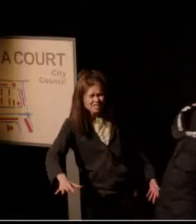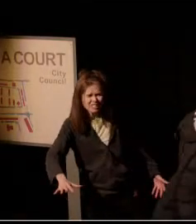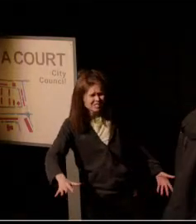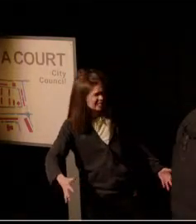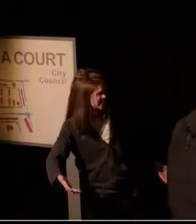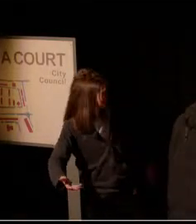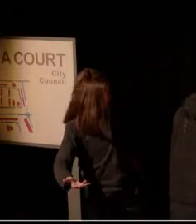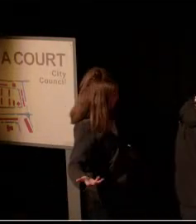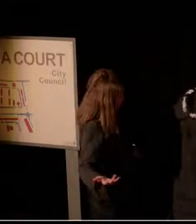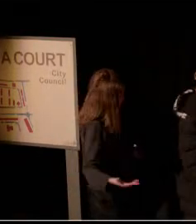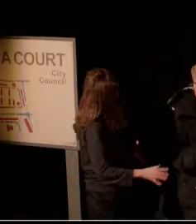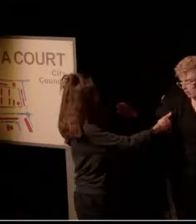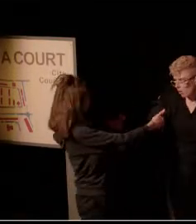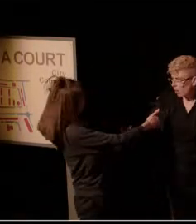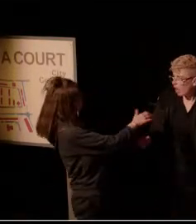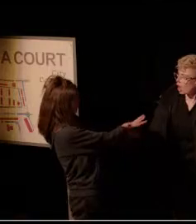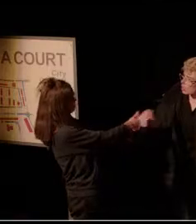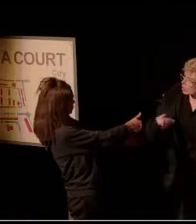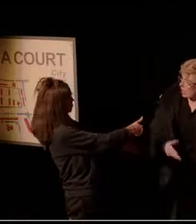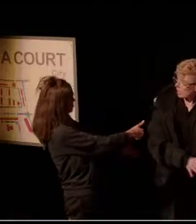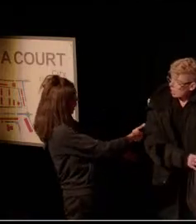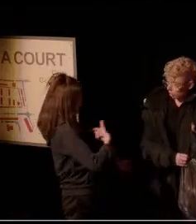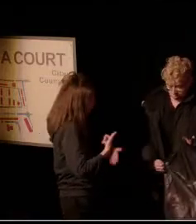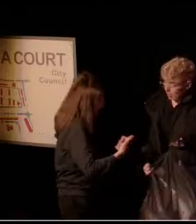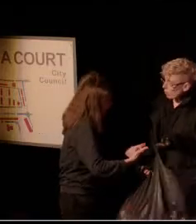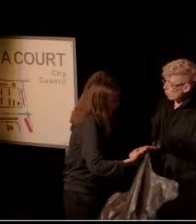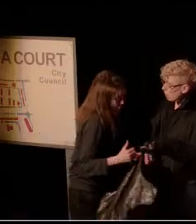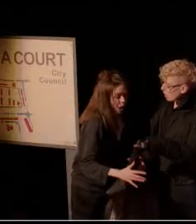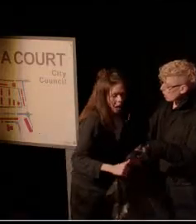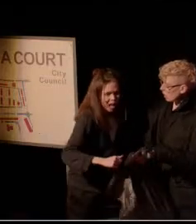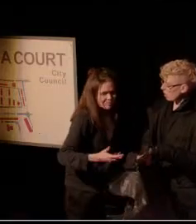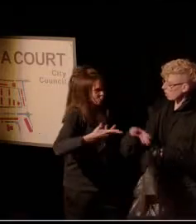Oh. Clean it up. You gonna?